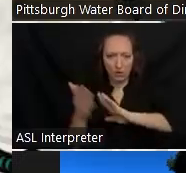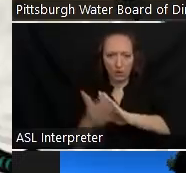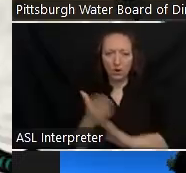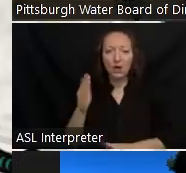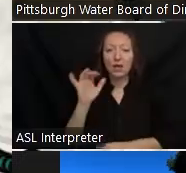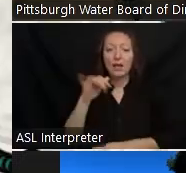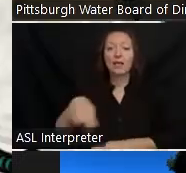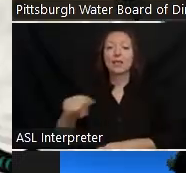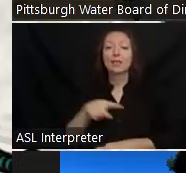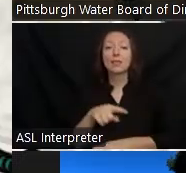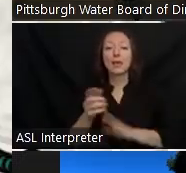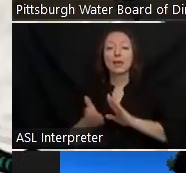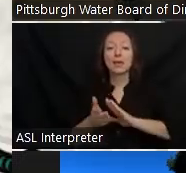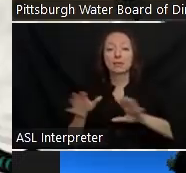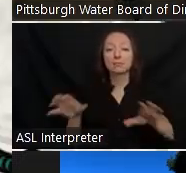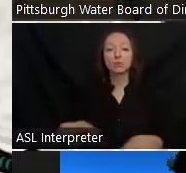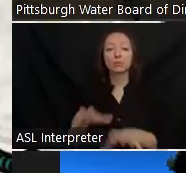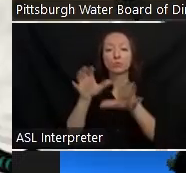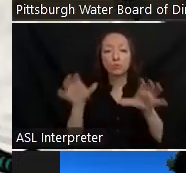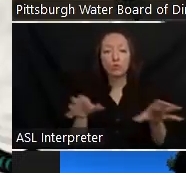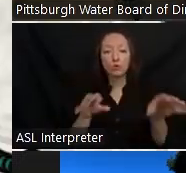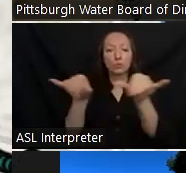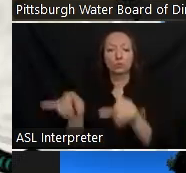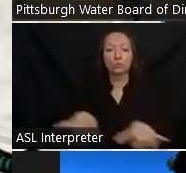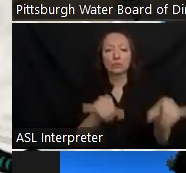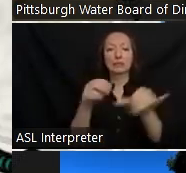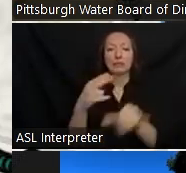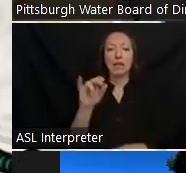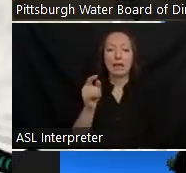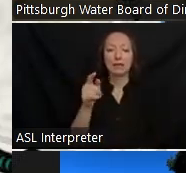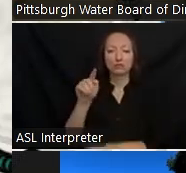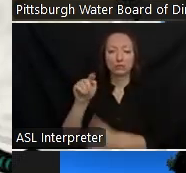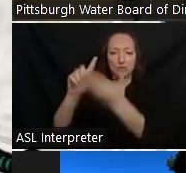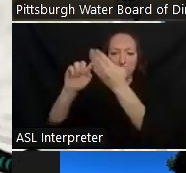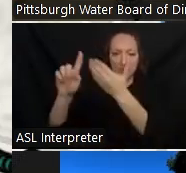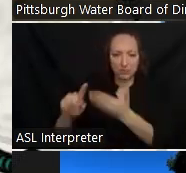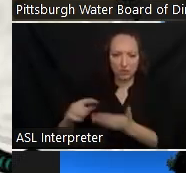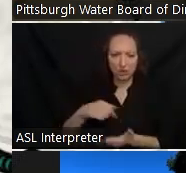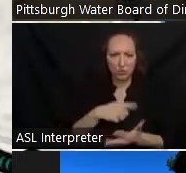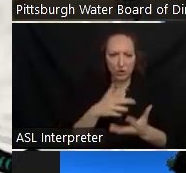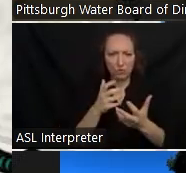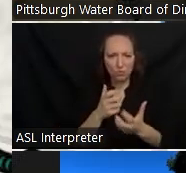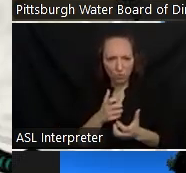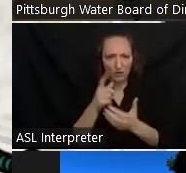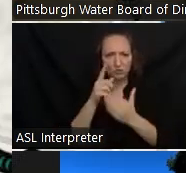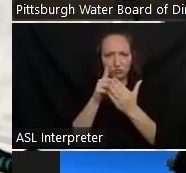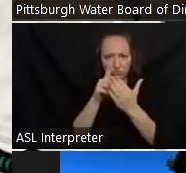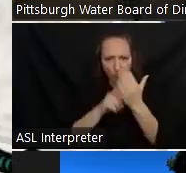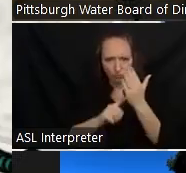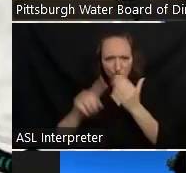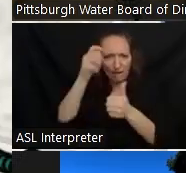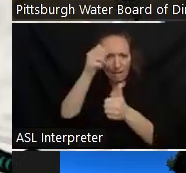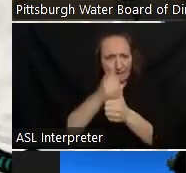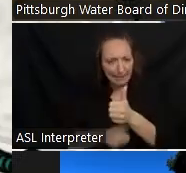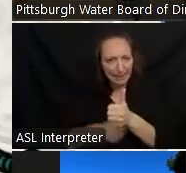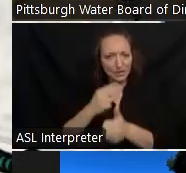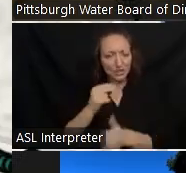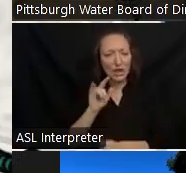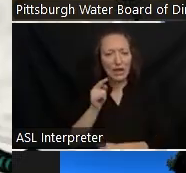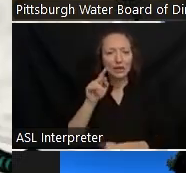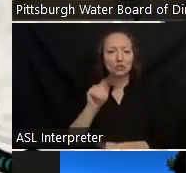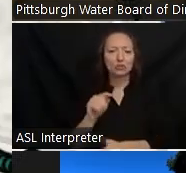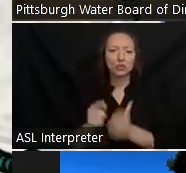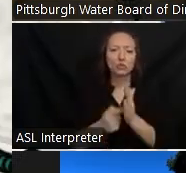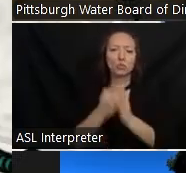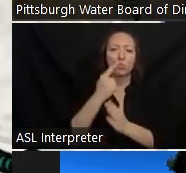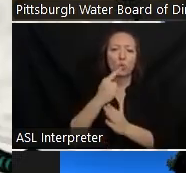strive to get to every location, every hydrant, at least once every 3 years. And in doing so, we want to confirm proper operation of the hydrant